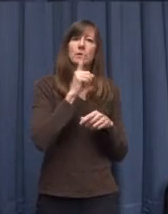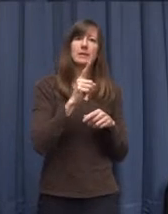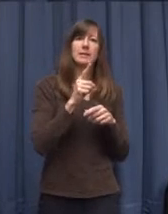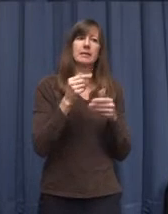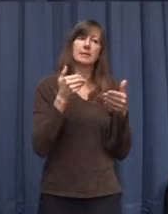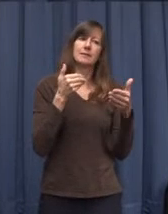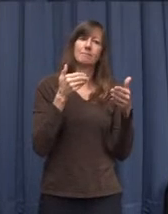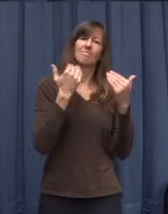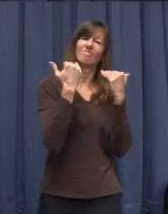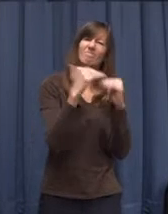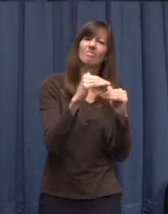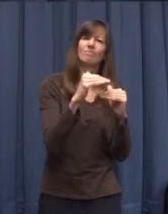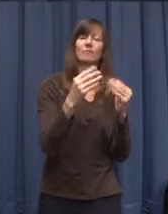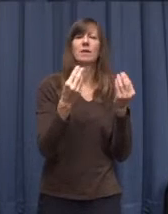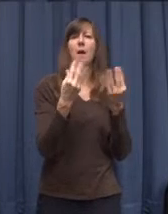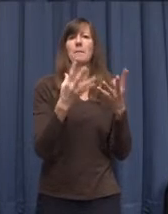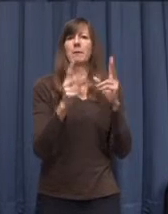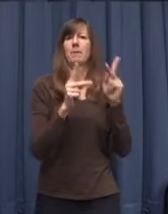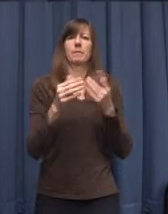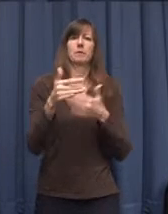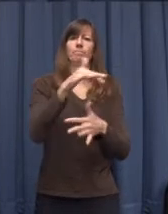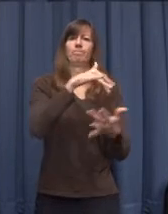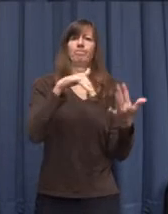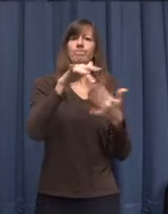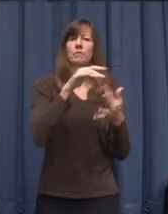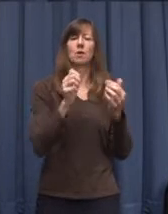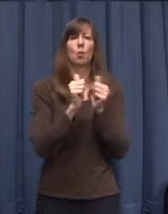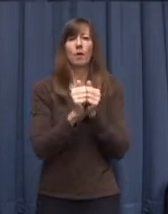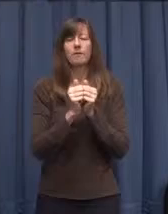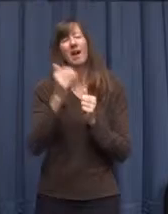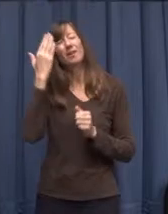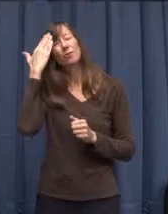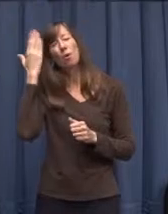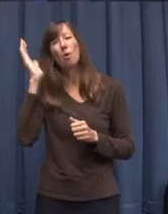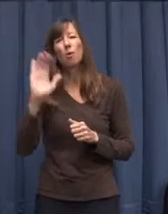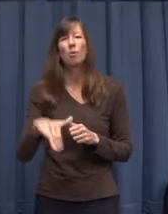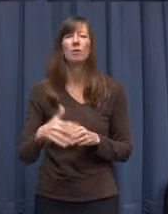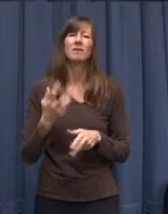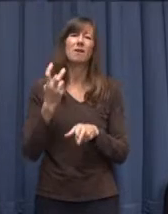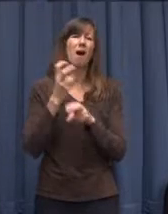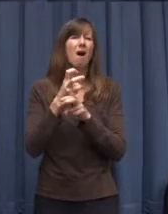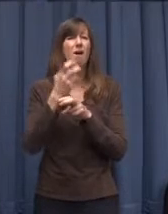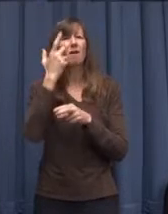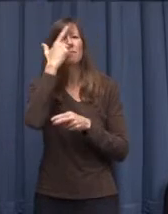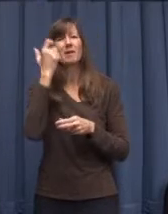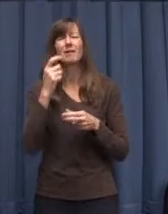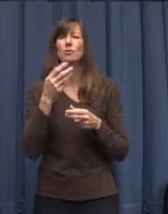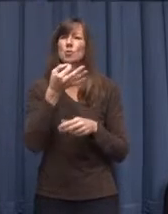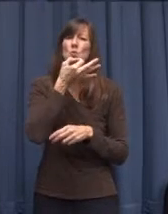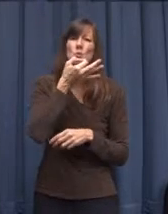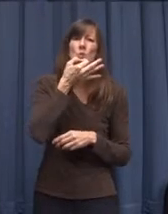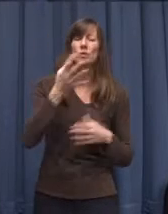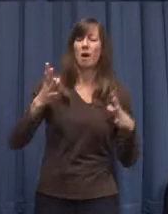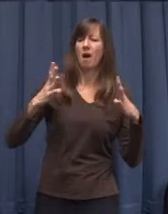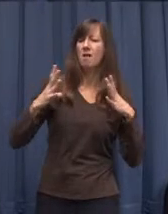possible. I know these are very difficult to do, both heading into the holidays and after months